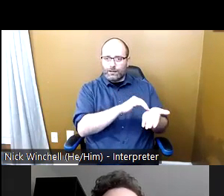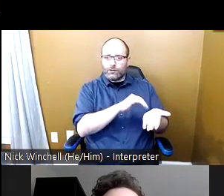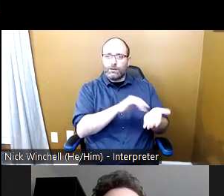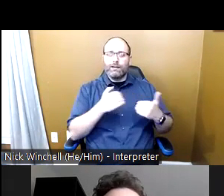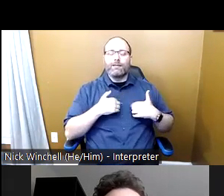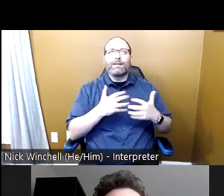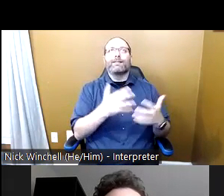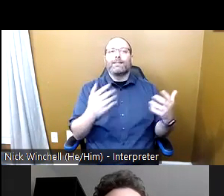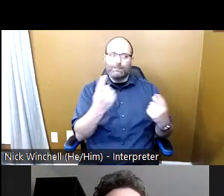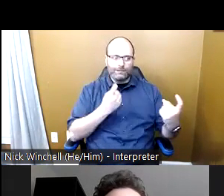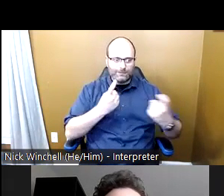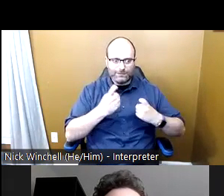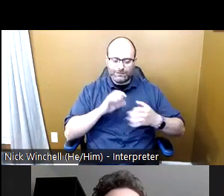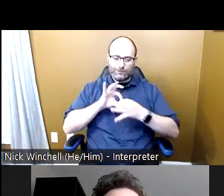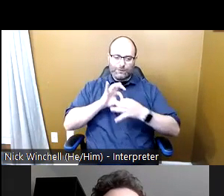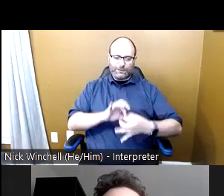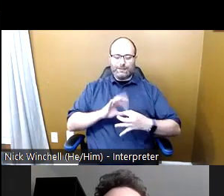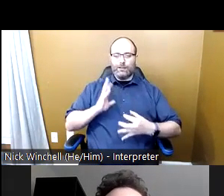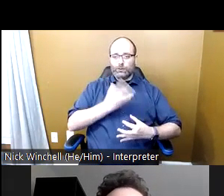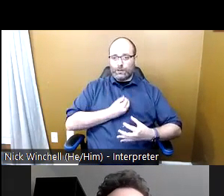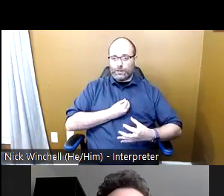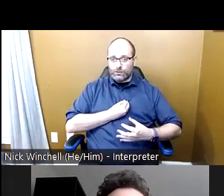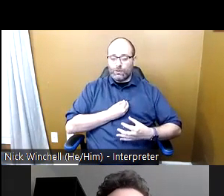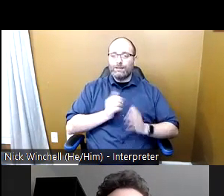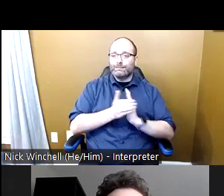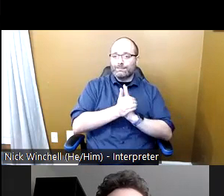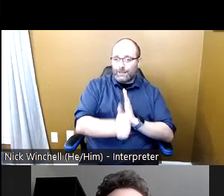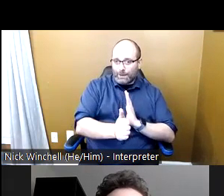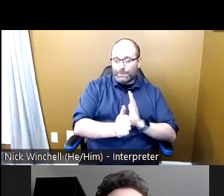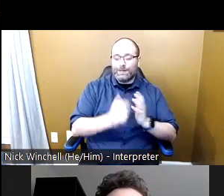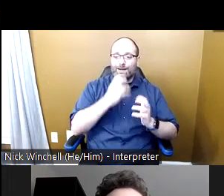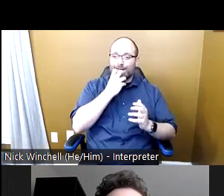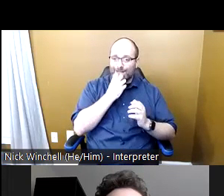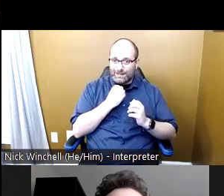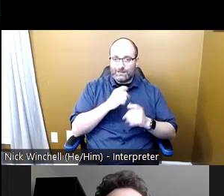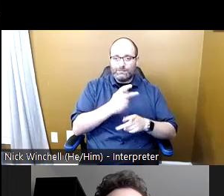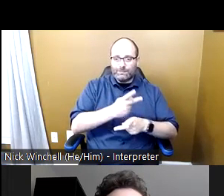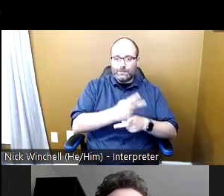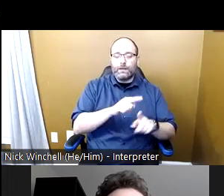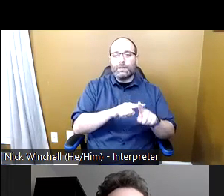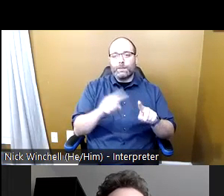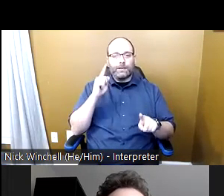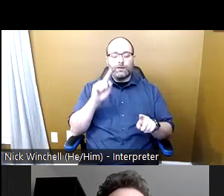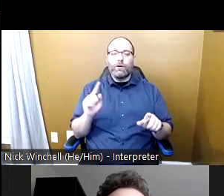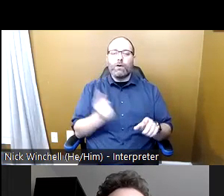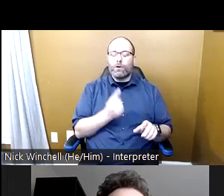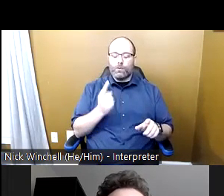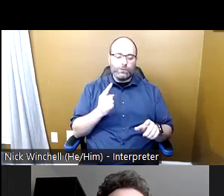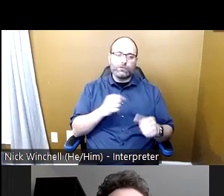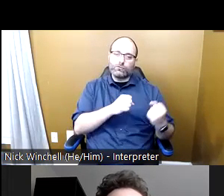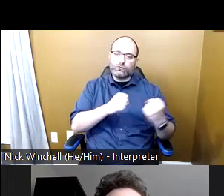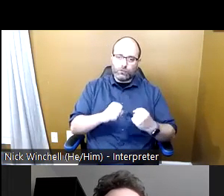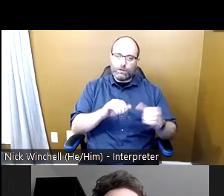a lot of questions about transgender competent care when I present, but there is always a very strong emphasis on mental